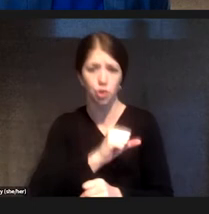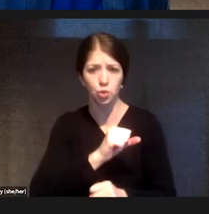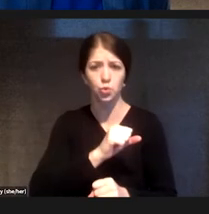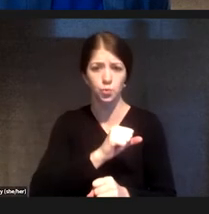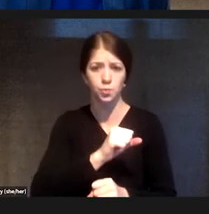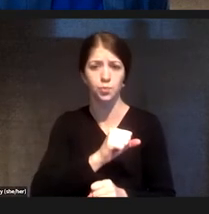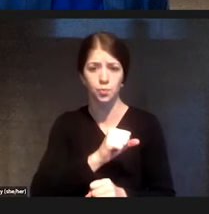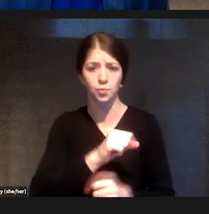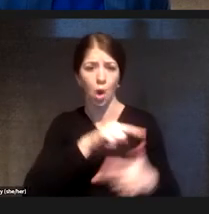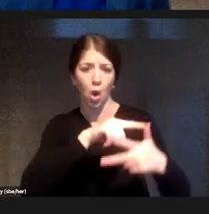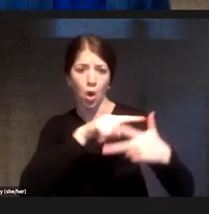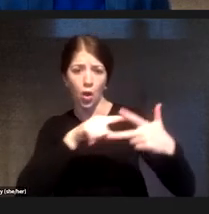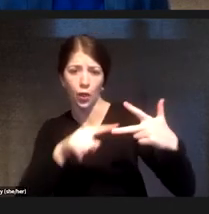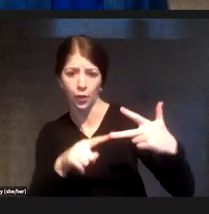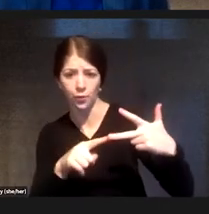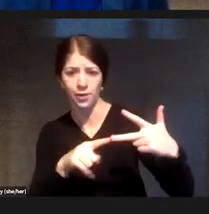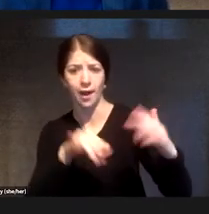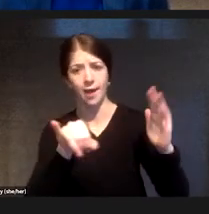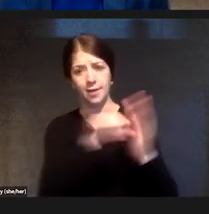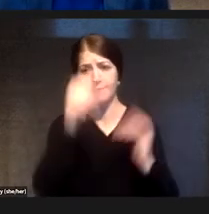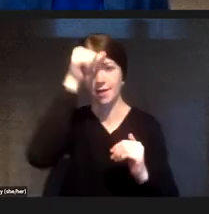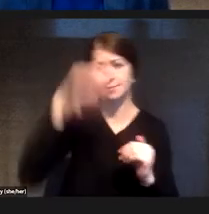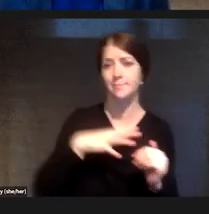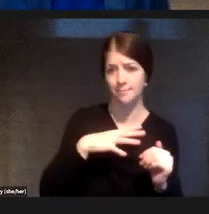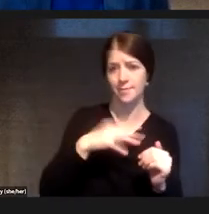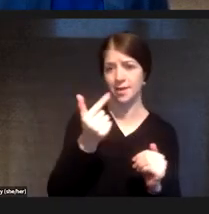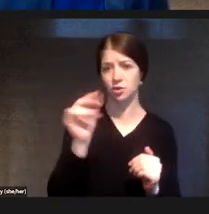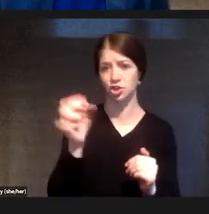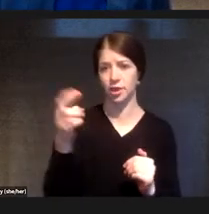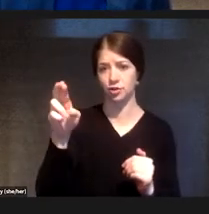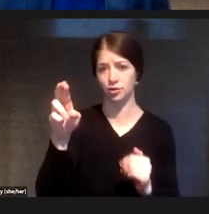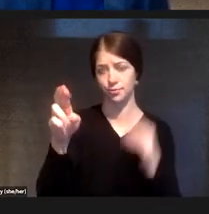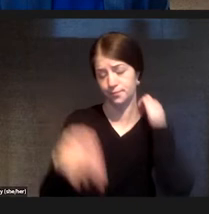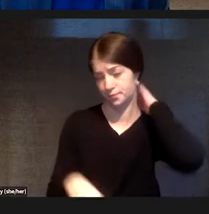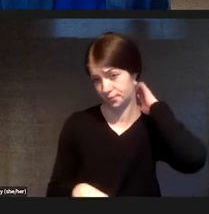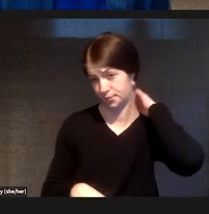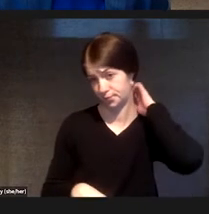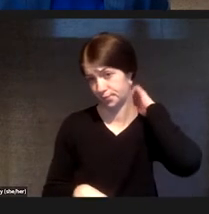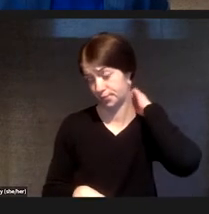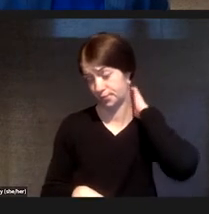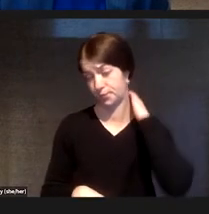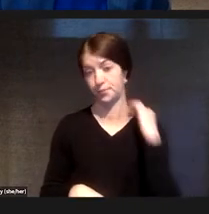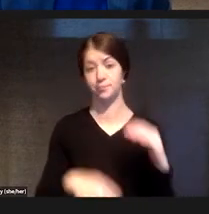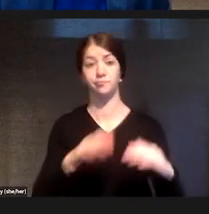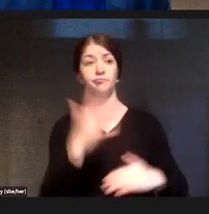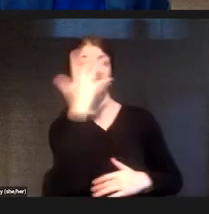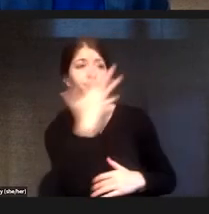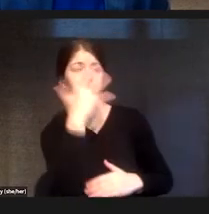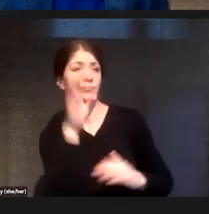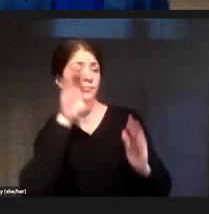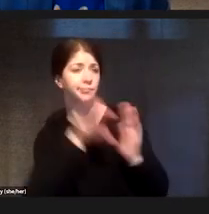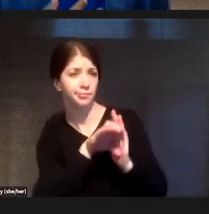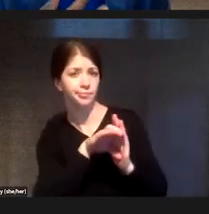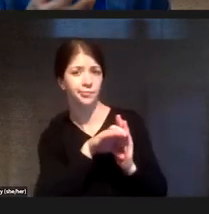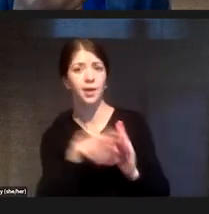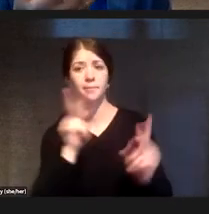that all of the individuals identify as male gender. And then additionally, based on the look of the image, it is something that people can say,